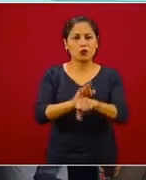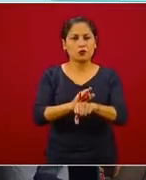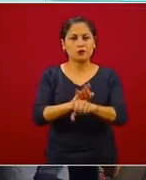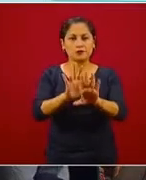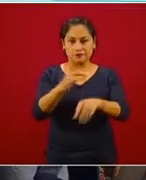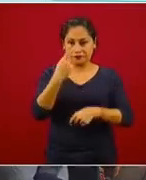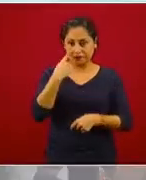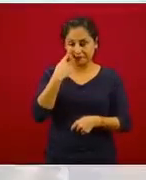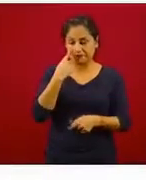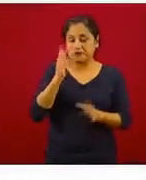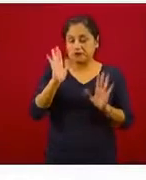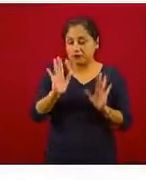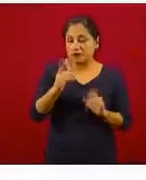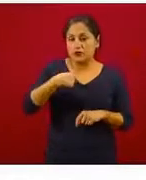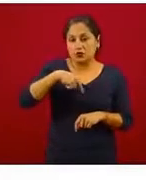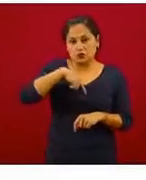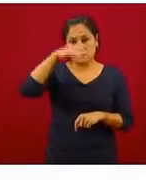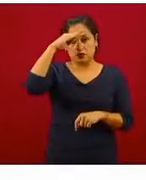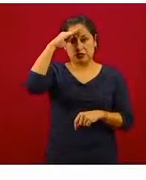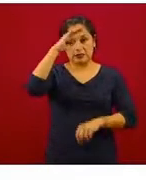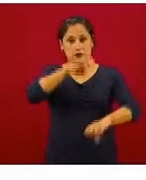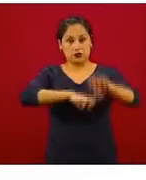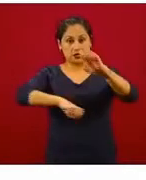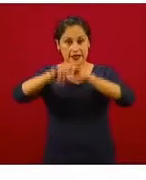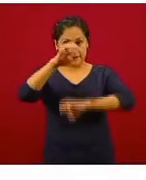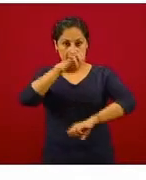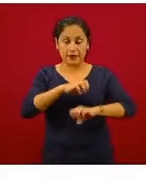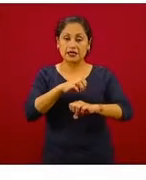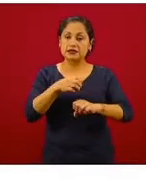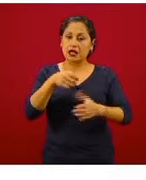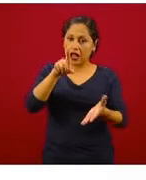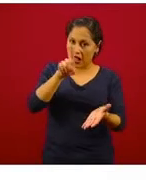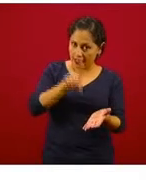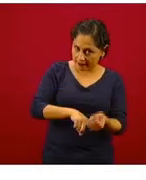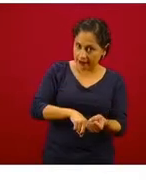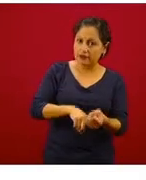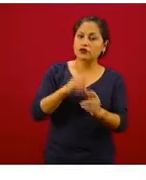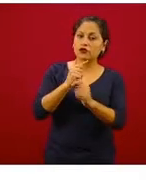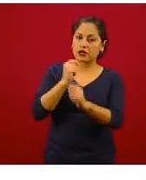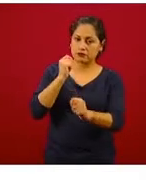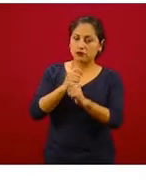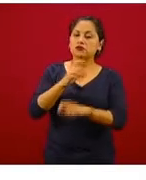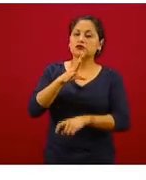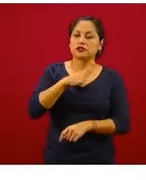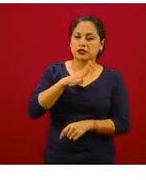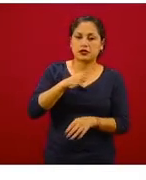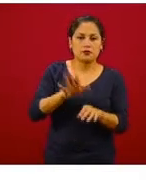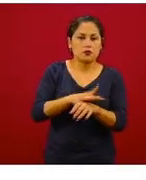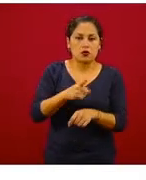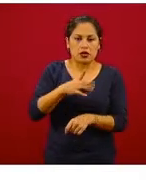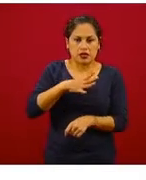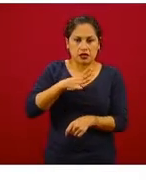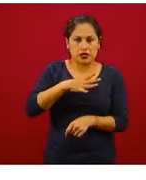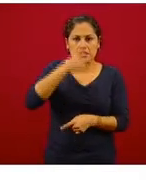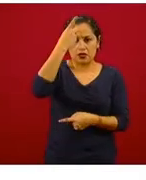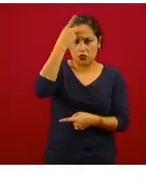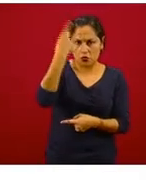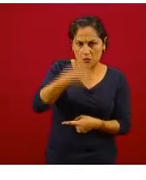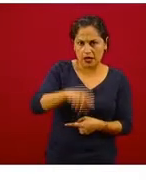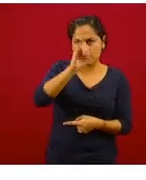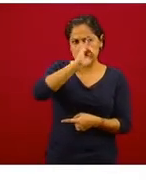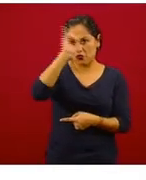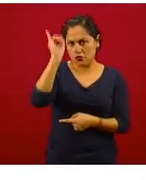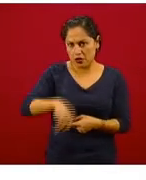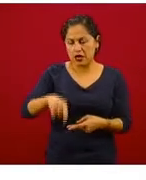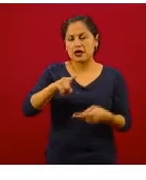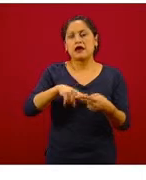that Dr. Gatil suggested that we included in terms of transportation. And we are considering here transportation